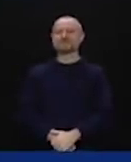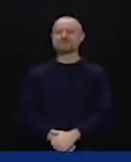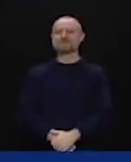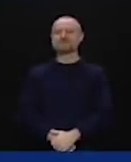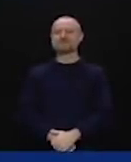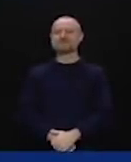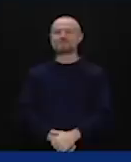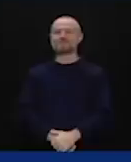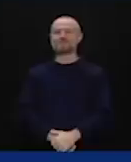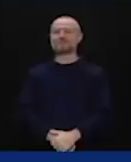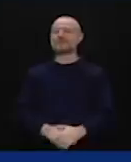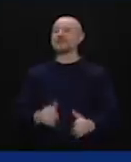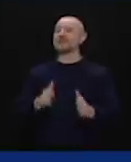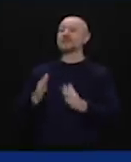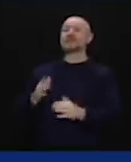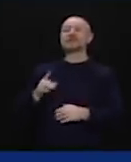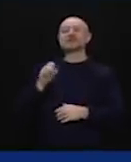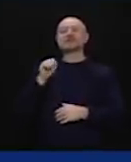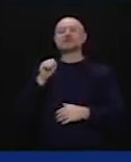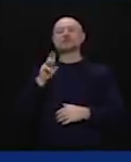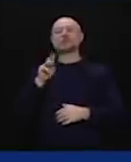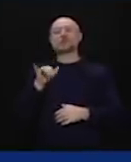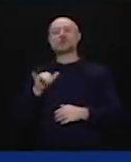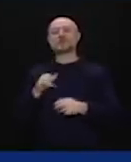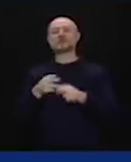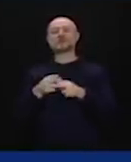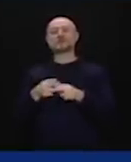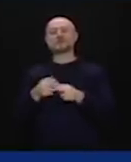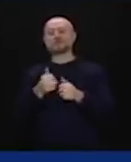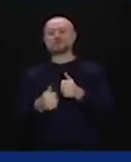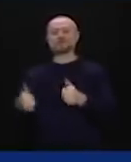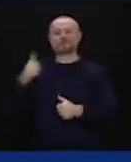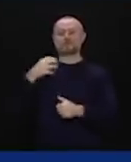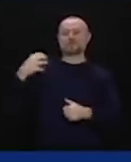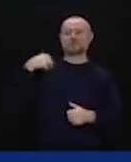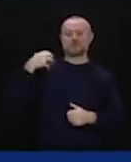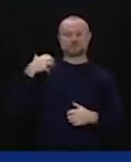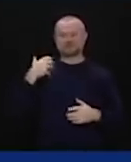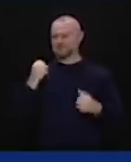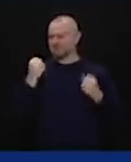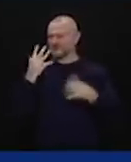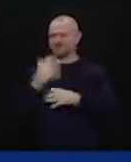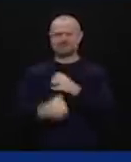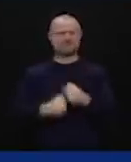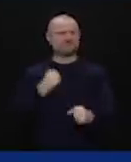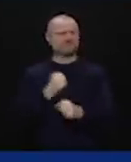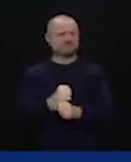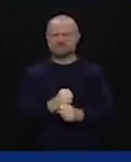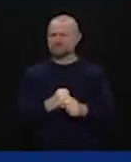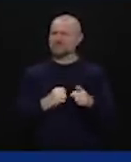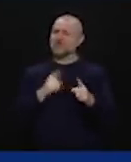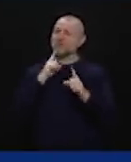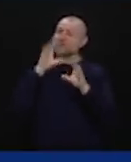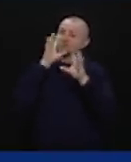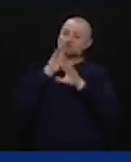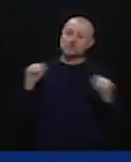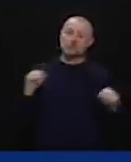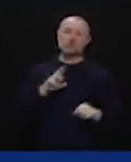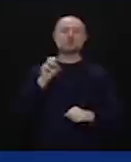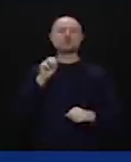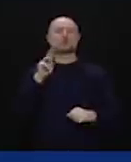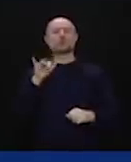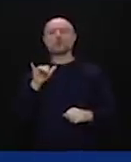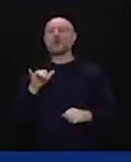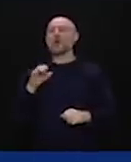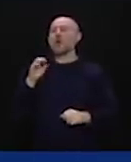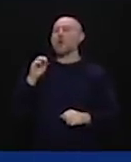We have our SUNY interim chancellor. I knew her many years. She did a great job as president of SUNY Oswego, and it's great that